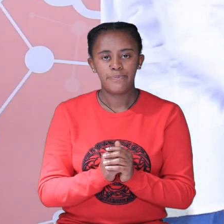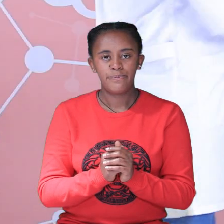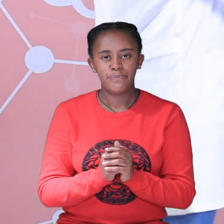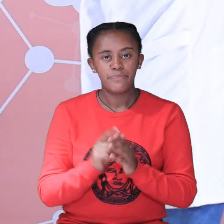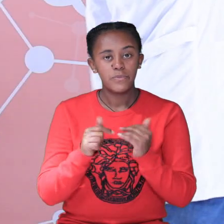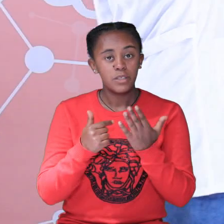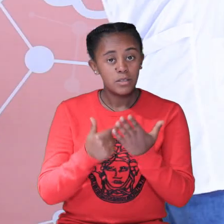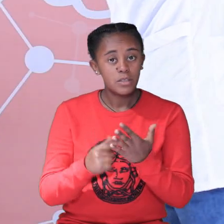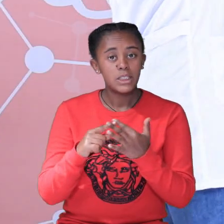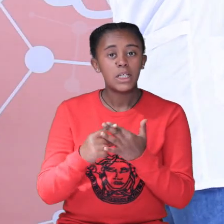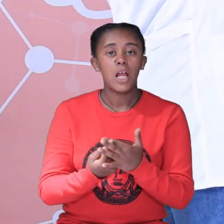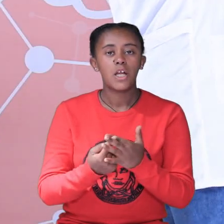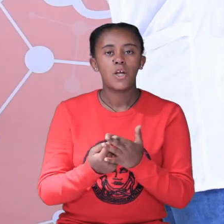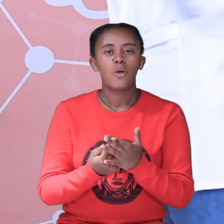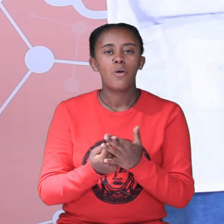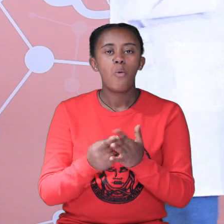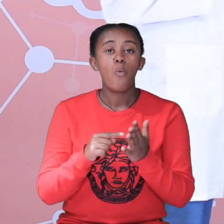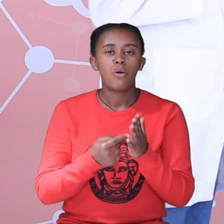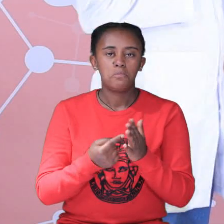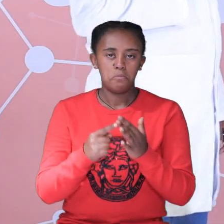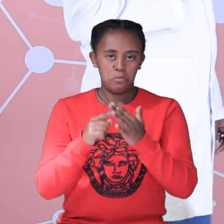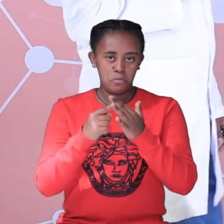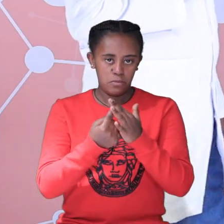This is the starting point.